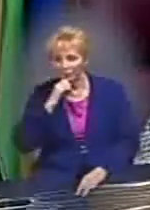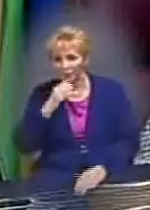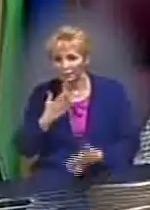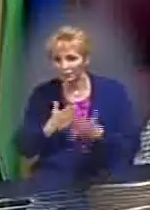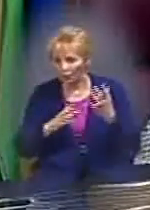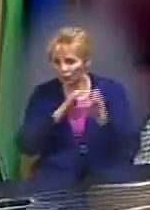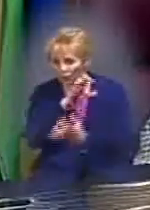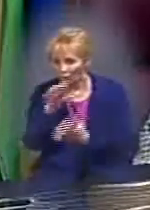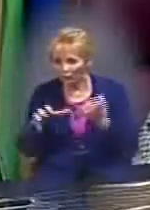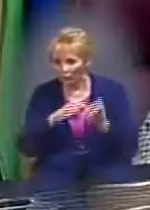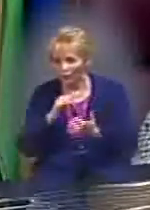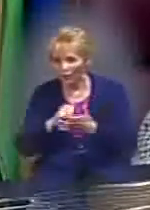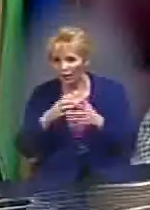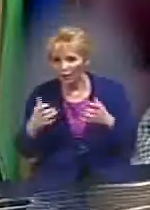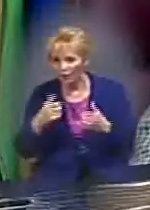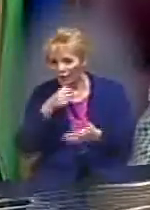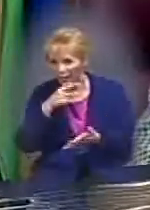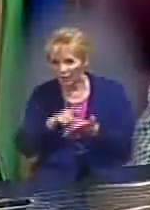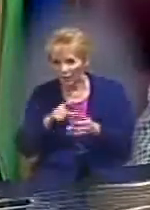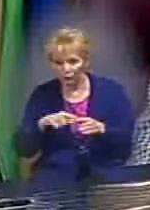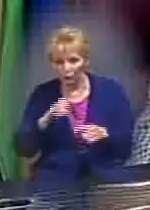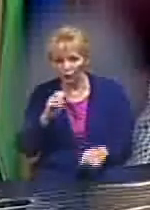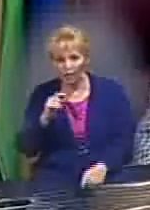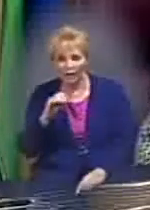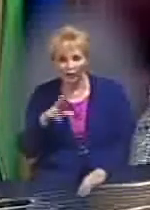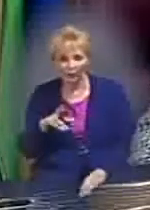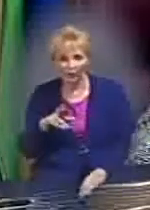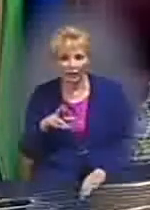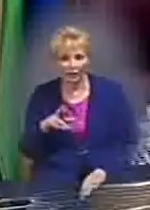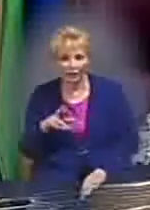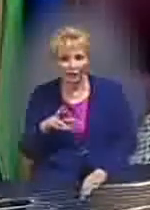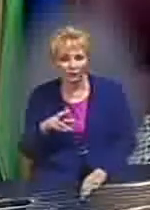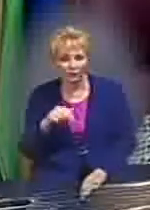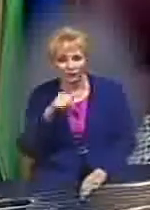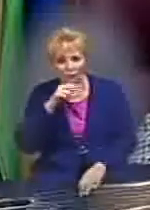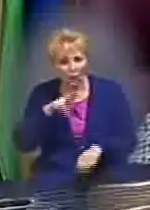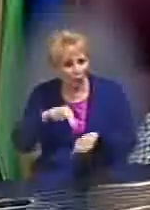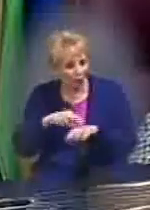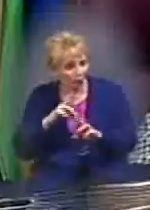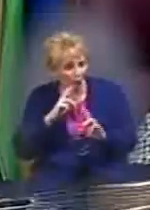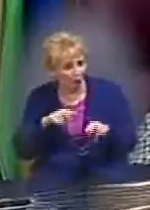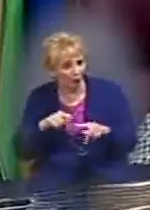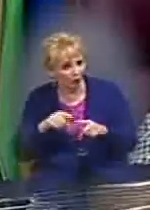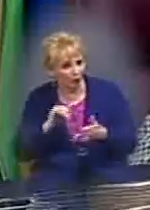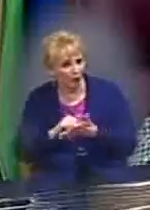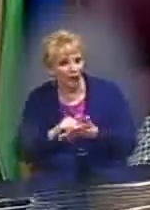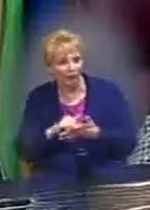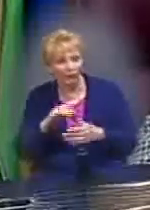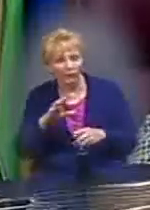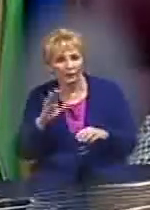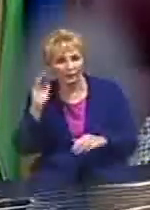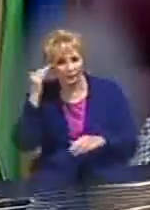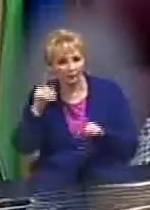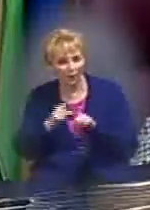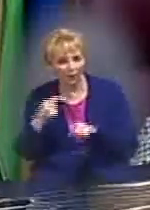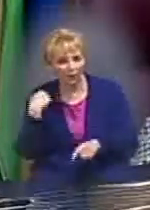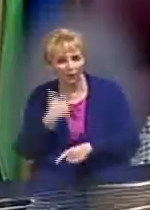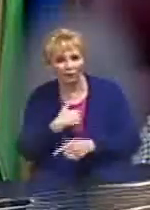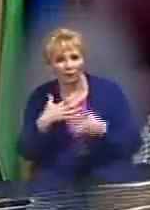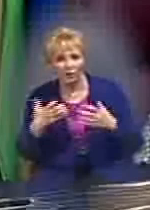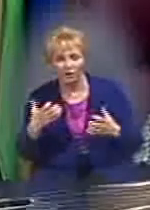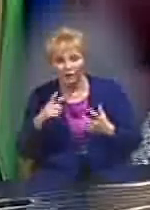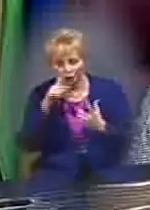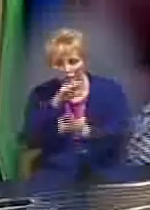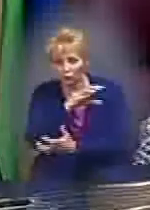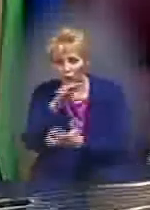some confusion. There's been quite a few letters to the editor, and I don't normally respond to that in this method, but it does seem like we have a lot of